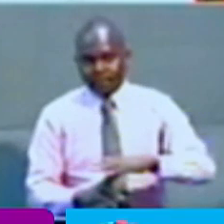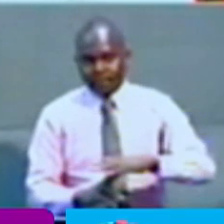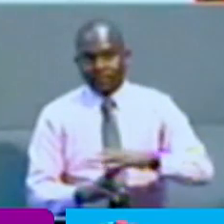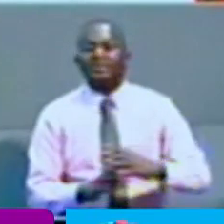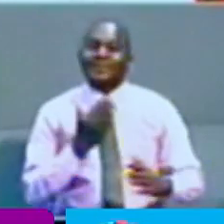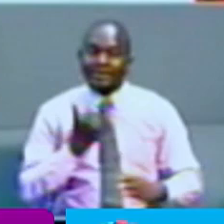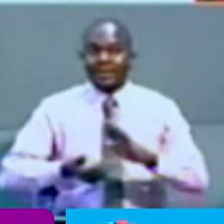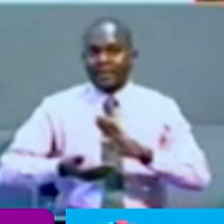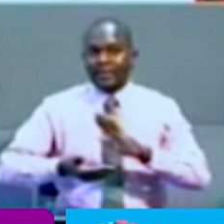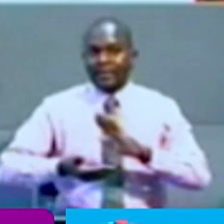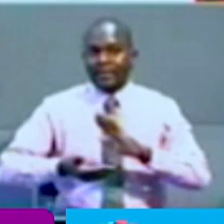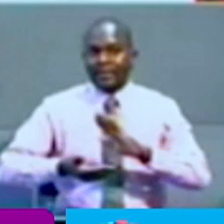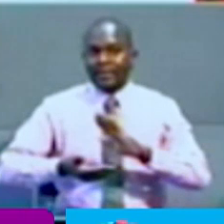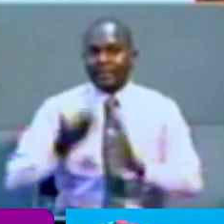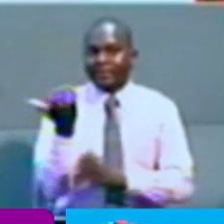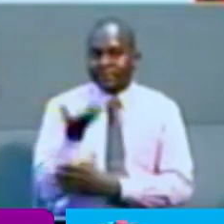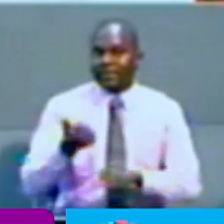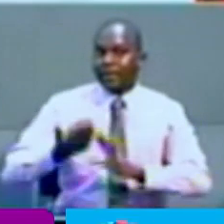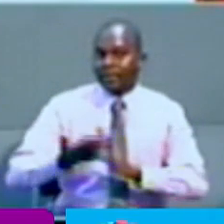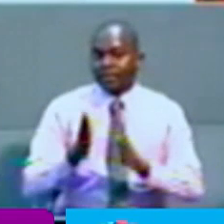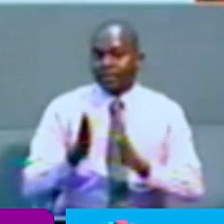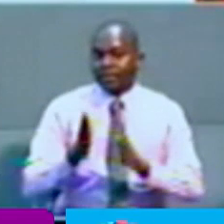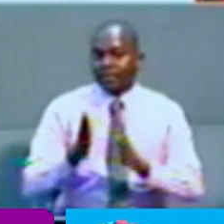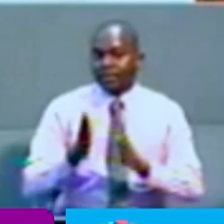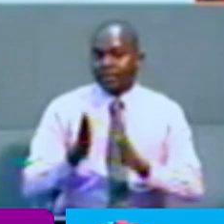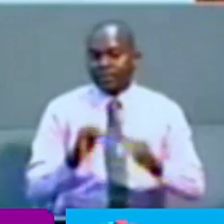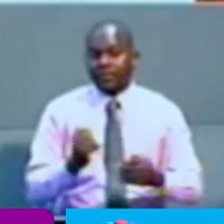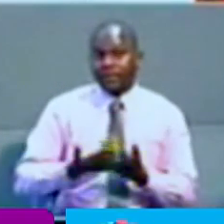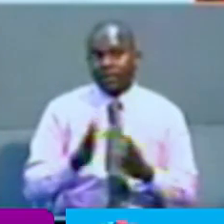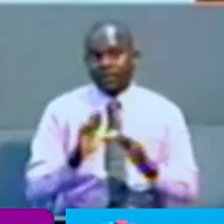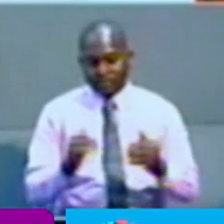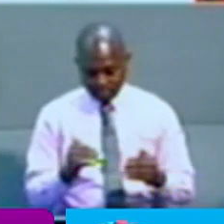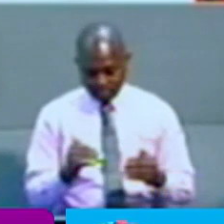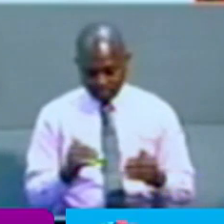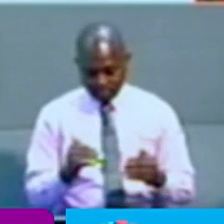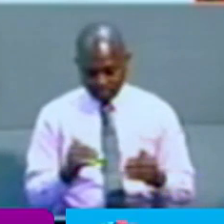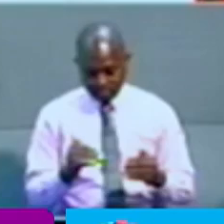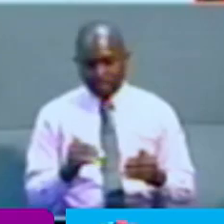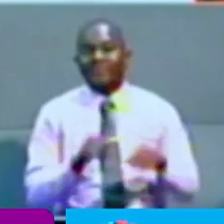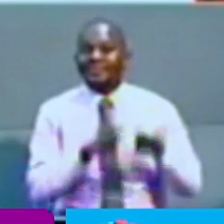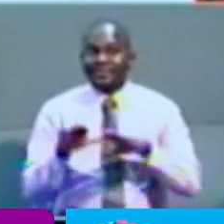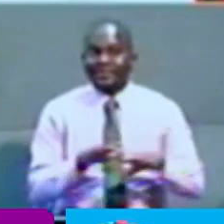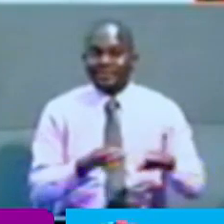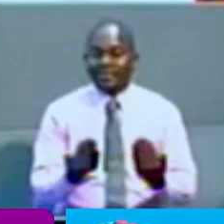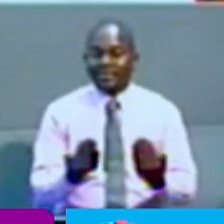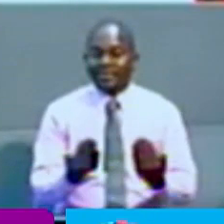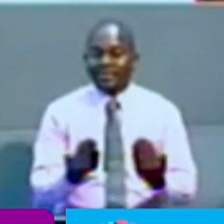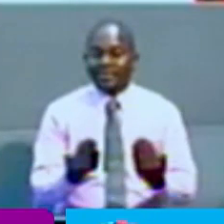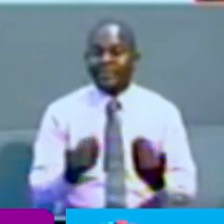are adequately assessed and taken care of to avert an unintended suffering in this